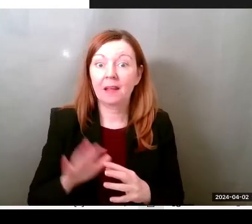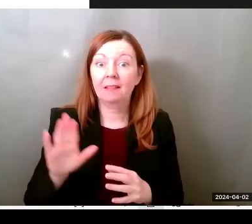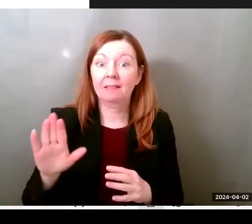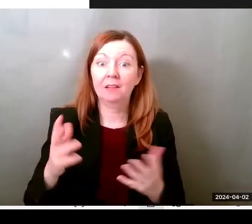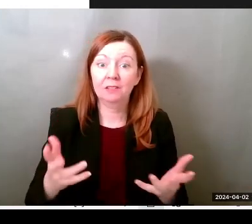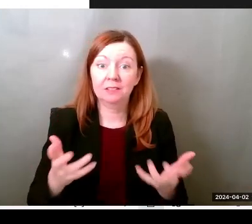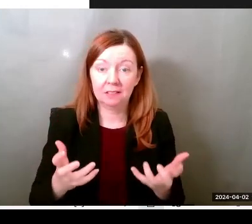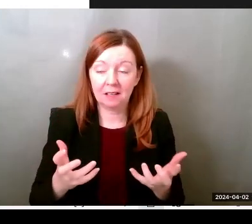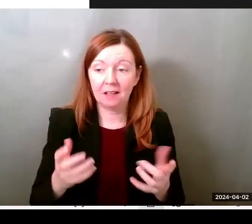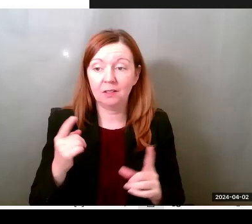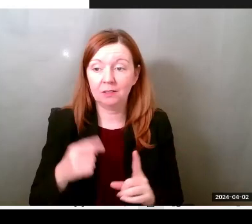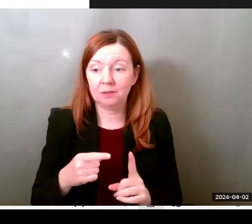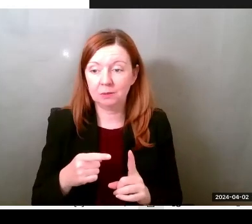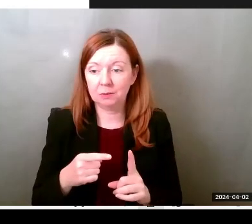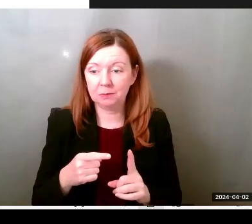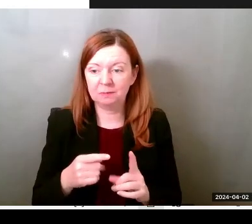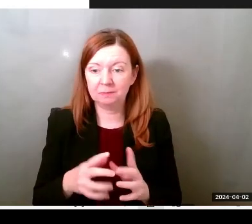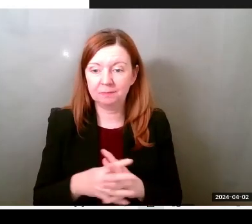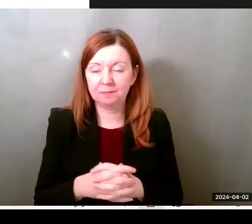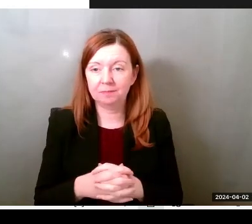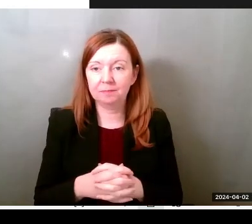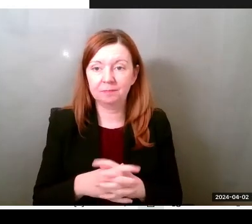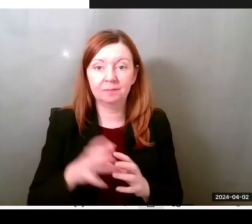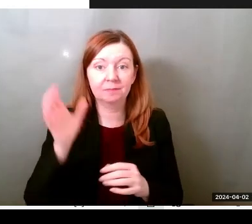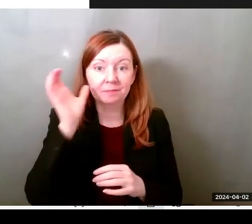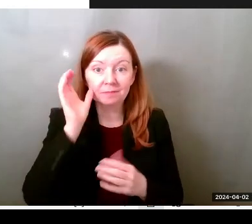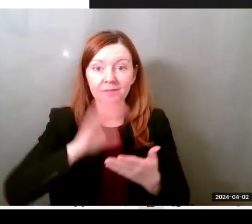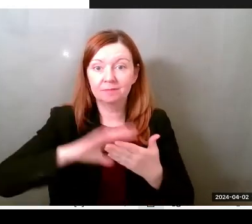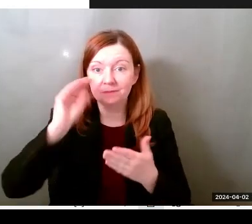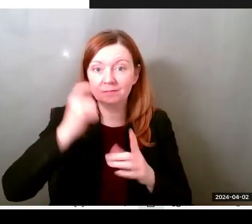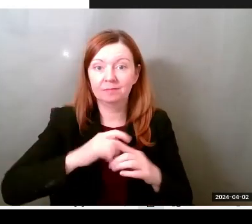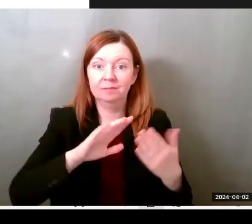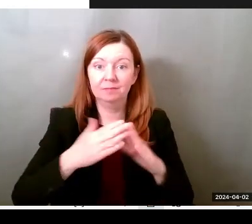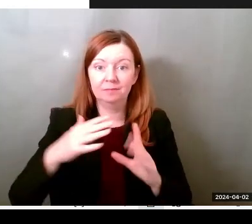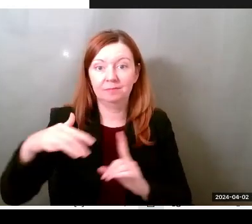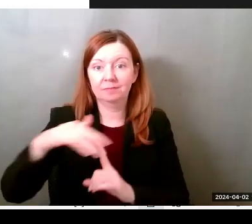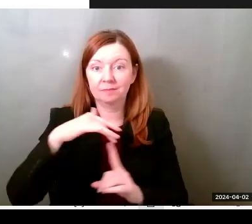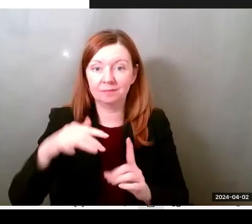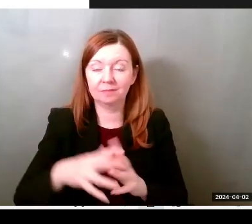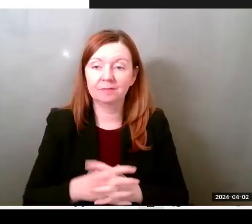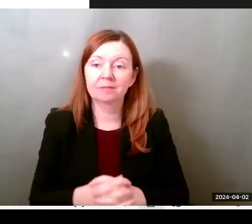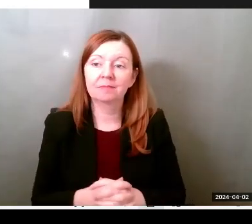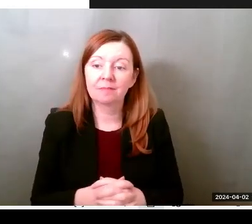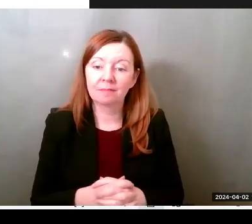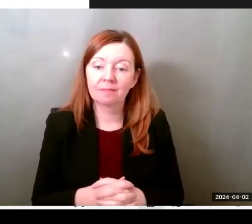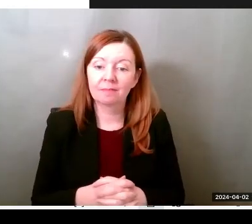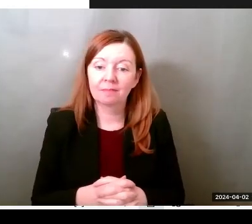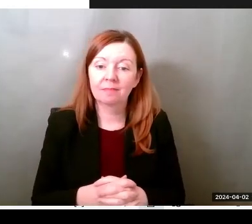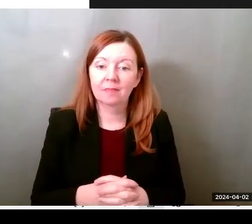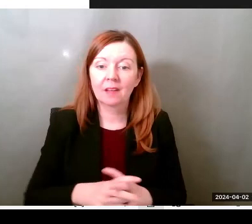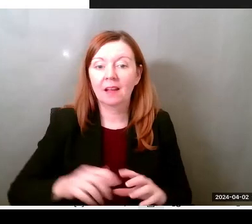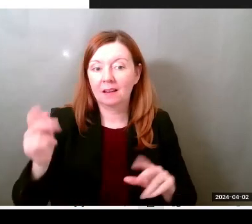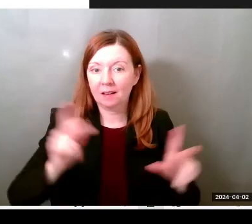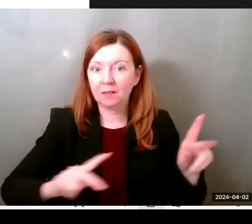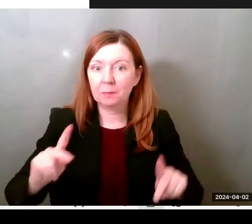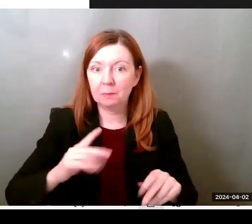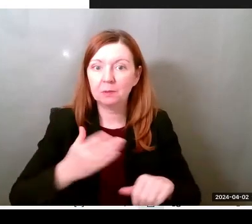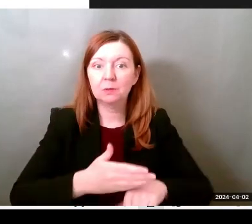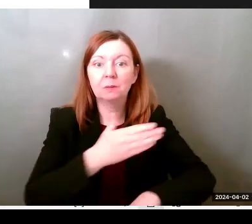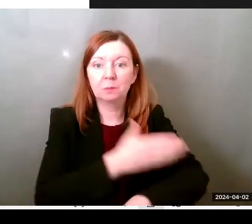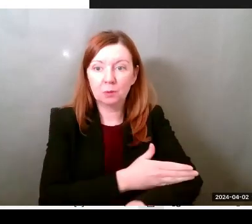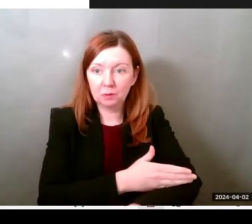desire to hear and learn from the community and other stakeholders to